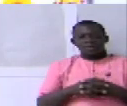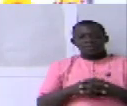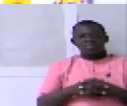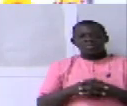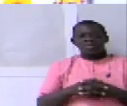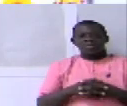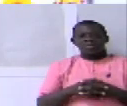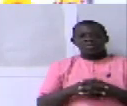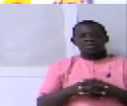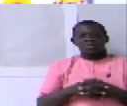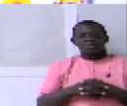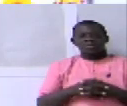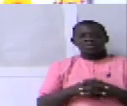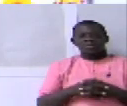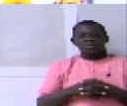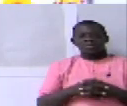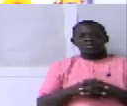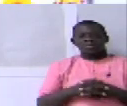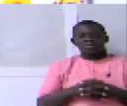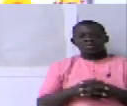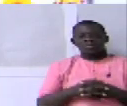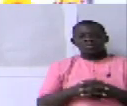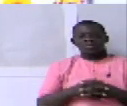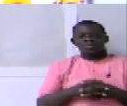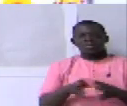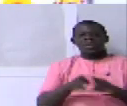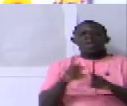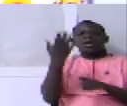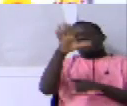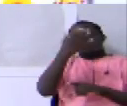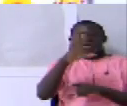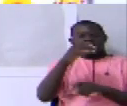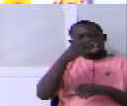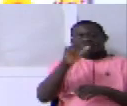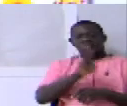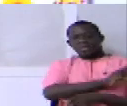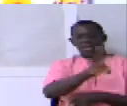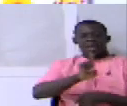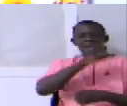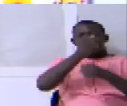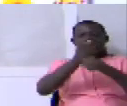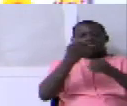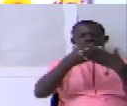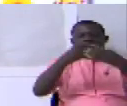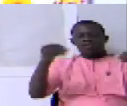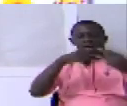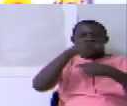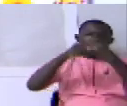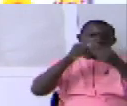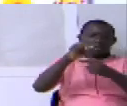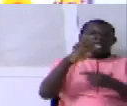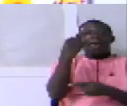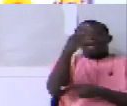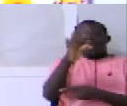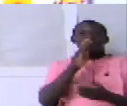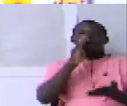It could be they make solutions to it, but when it is not approved, they will not do anything.